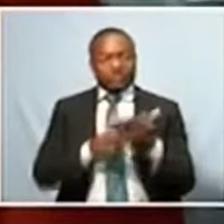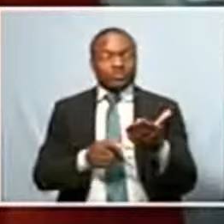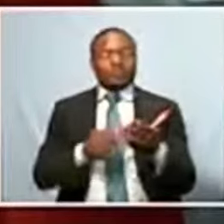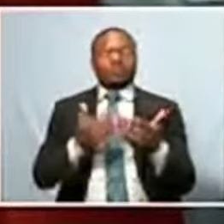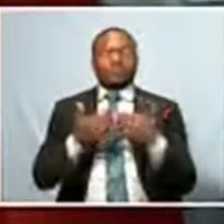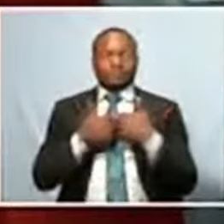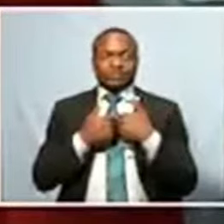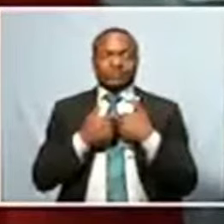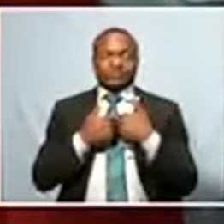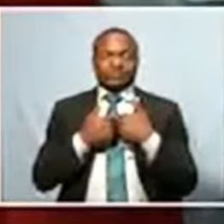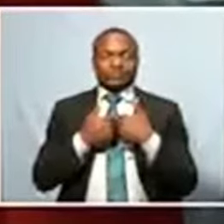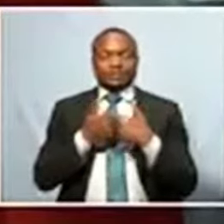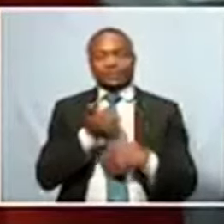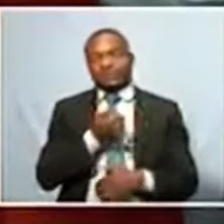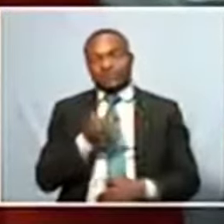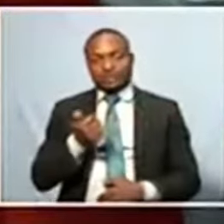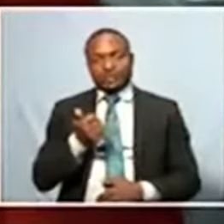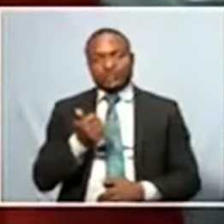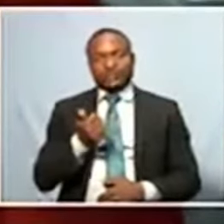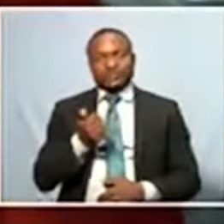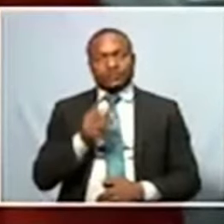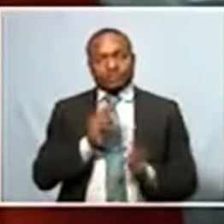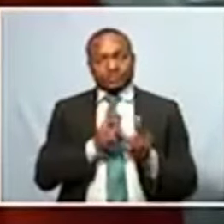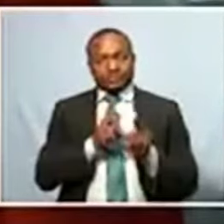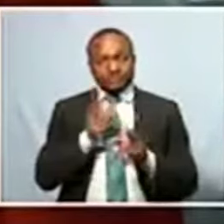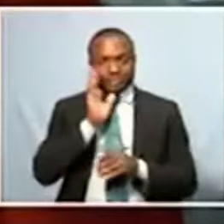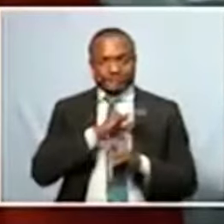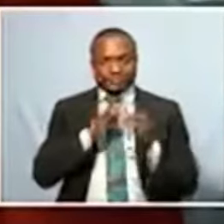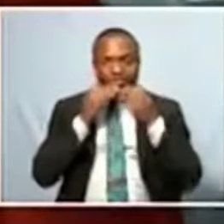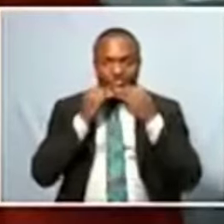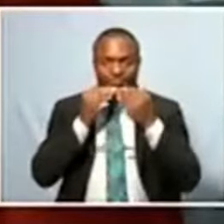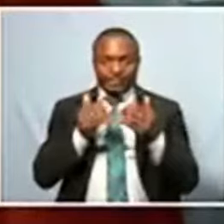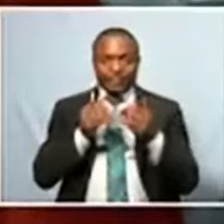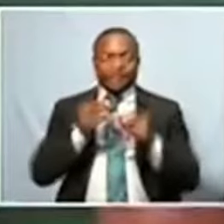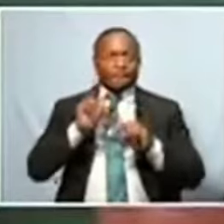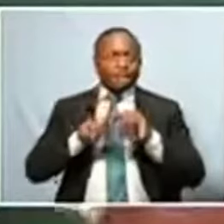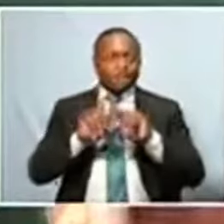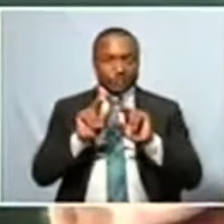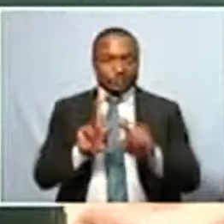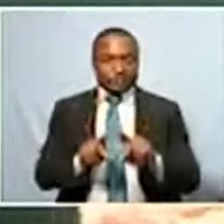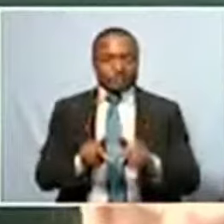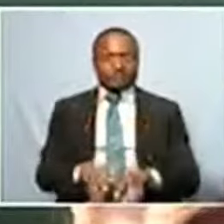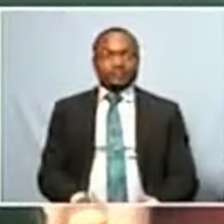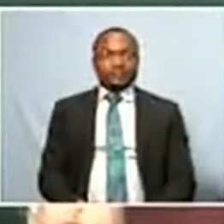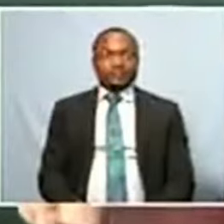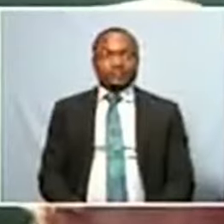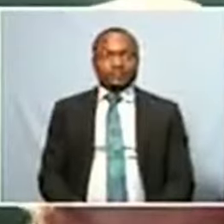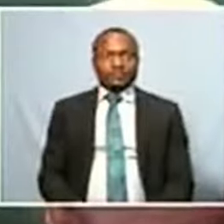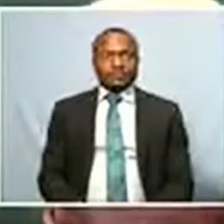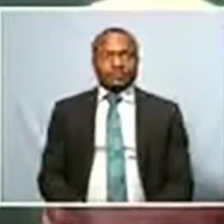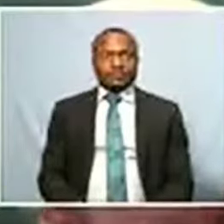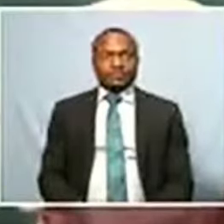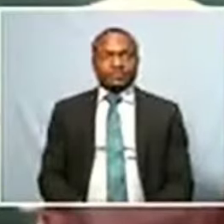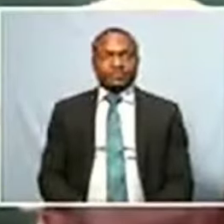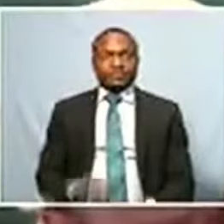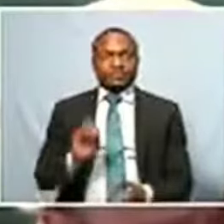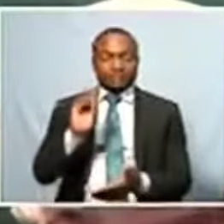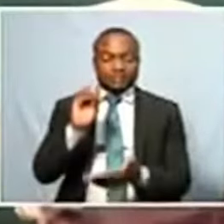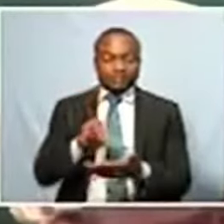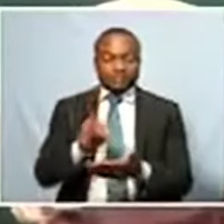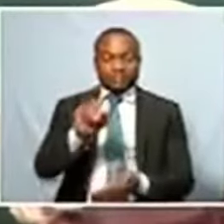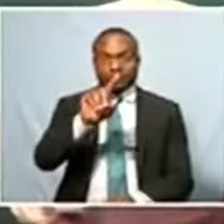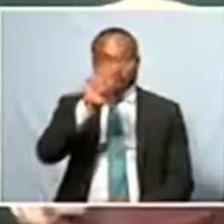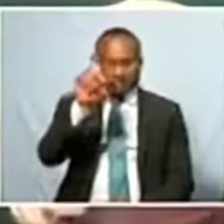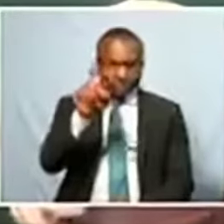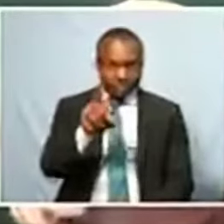afford. The rest, I think I was able to answer. Thank you, Mr. Chairman. Thank you. I put the question.